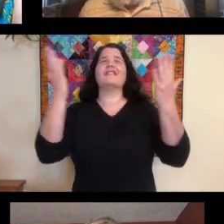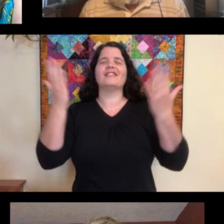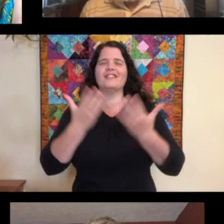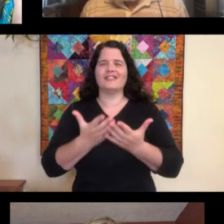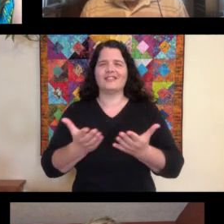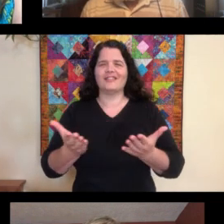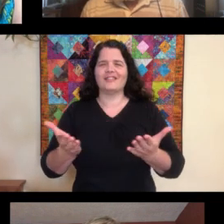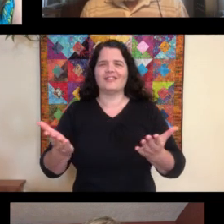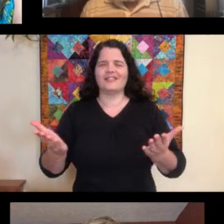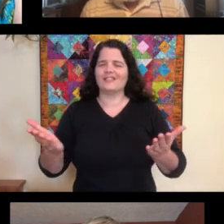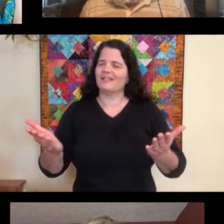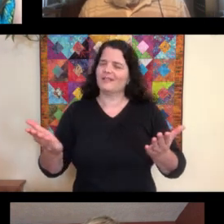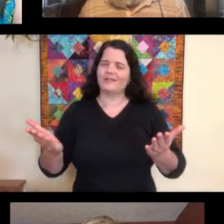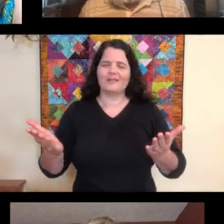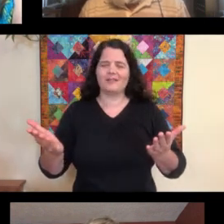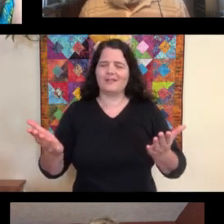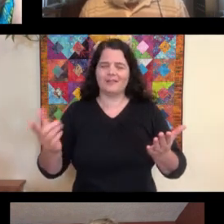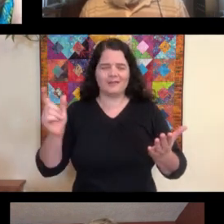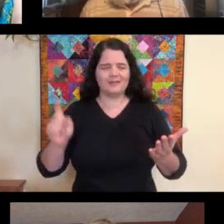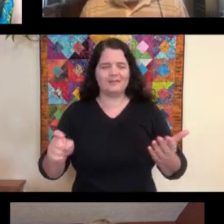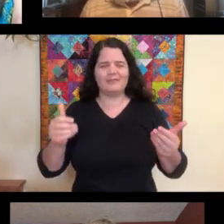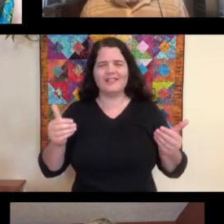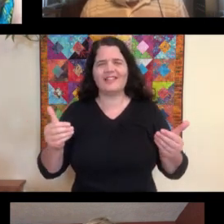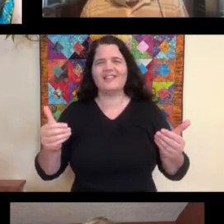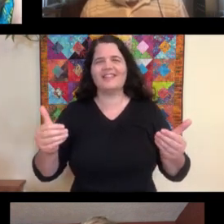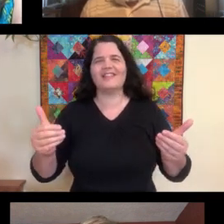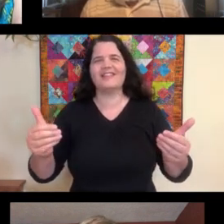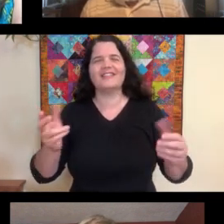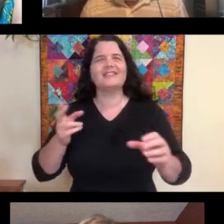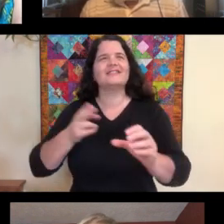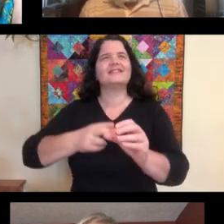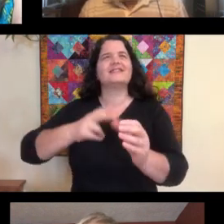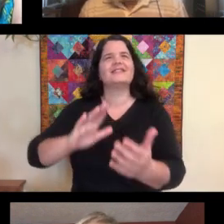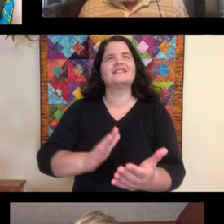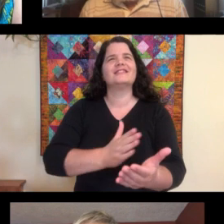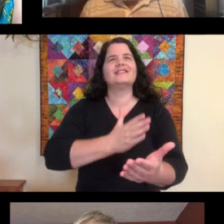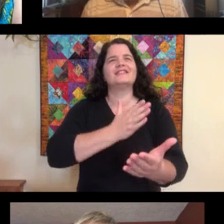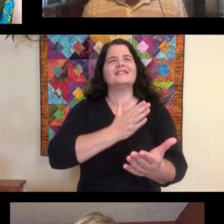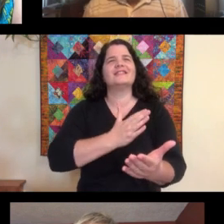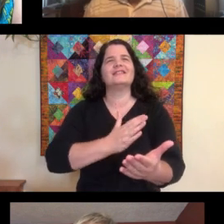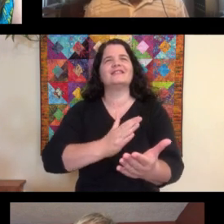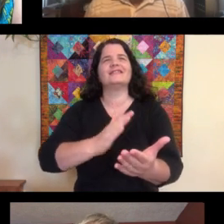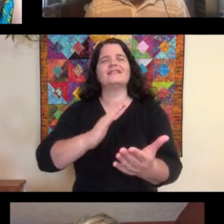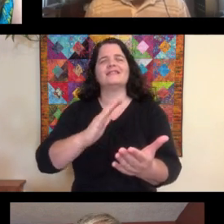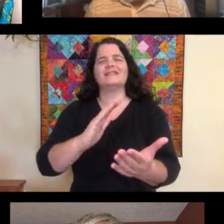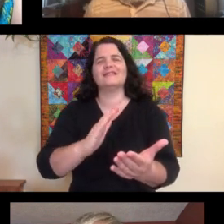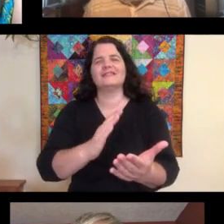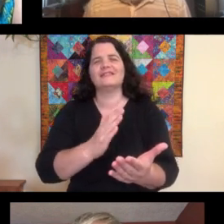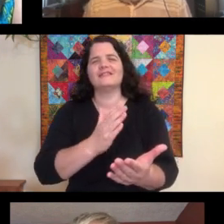heaven and earth, how can I keep from